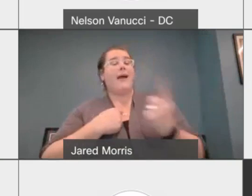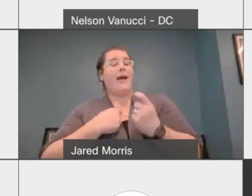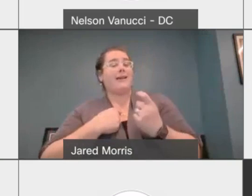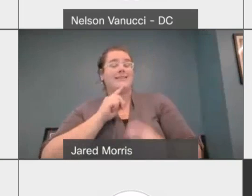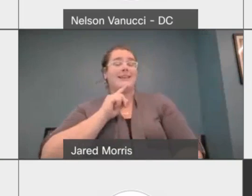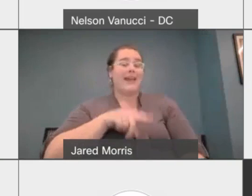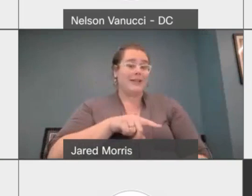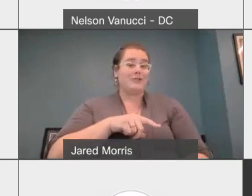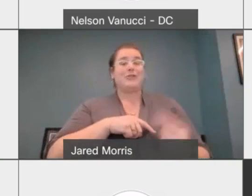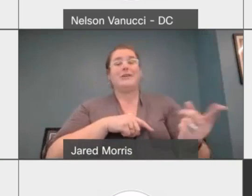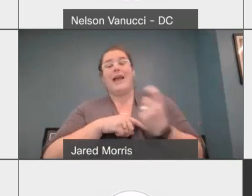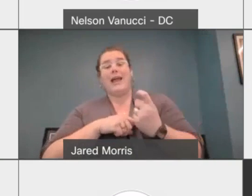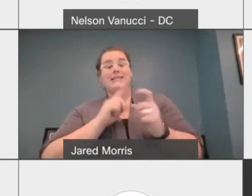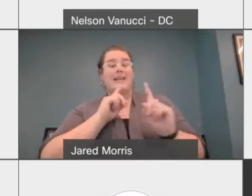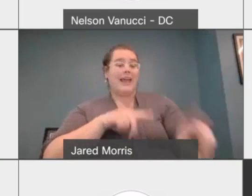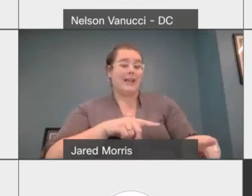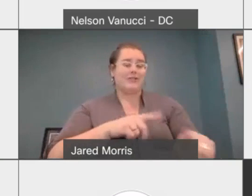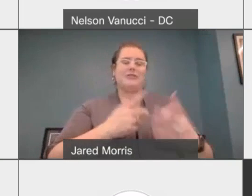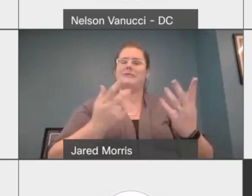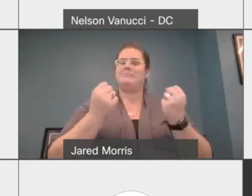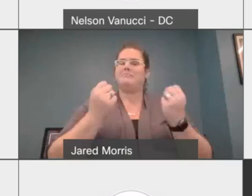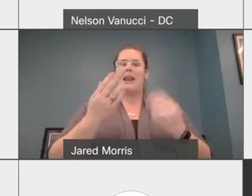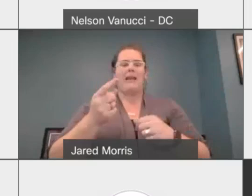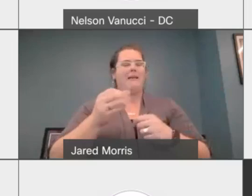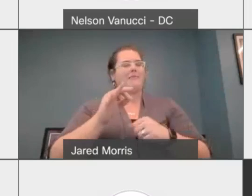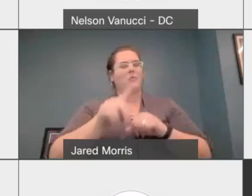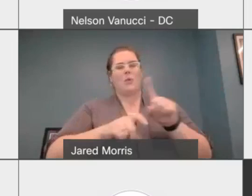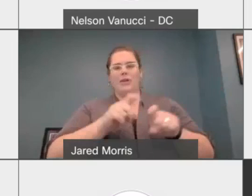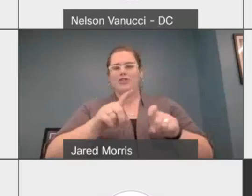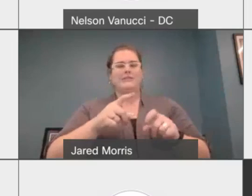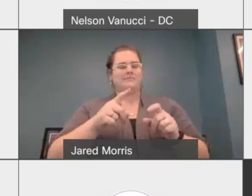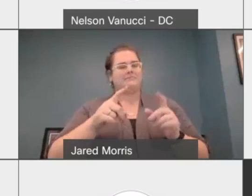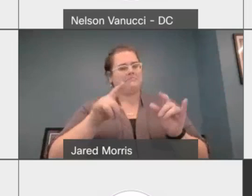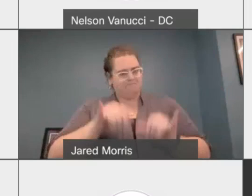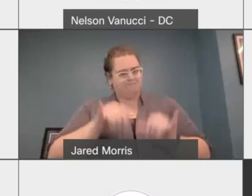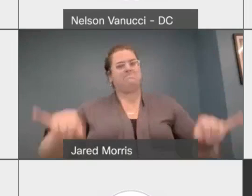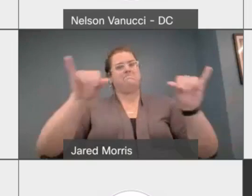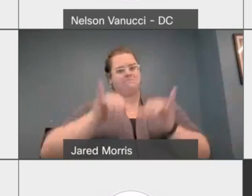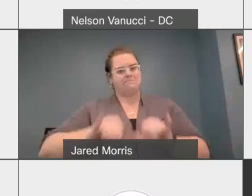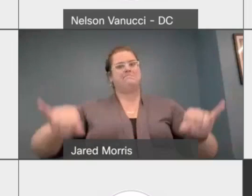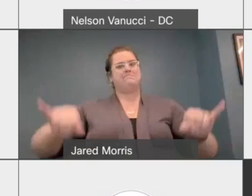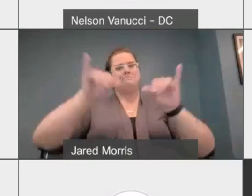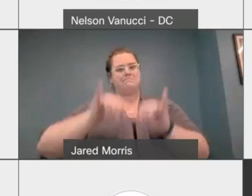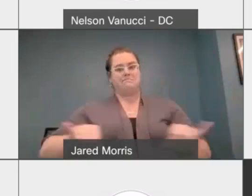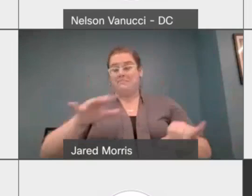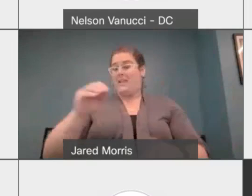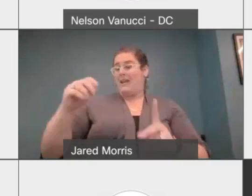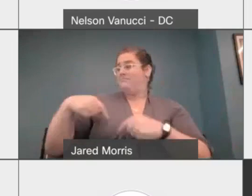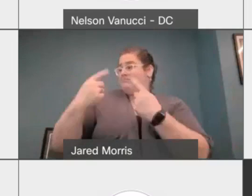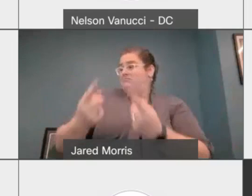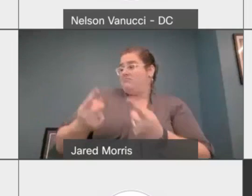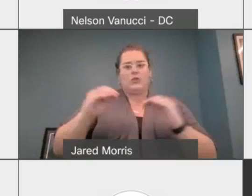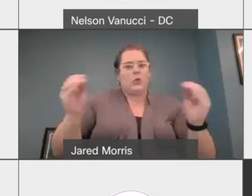we probably have covered most of the questions that people have, and nothing significantly has changed with regard to